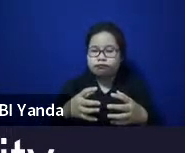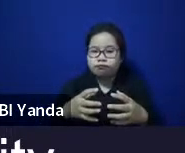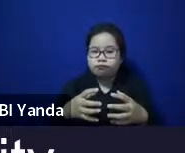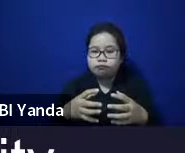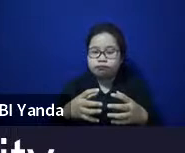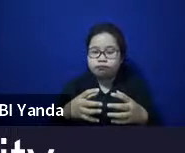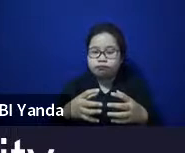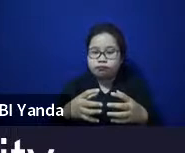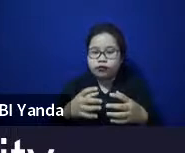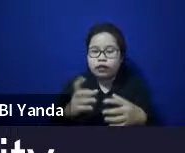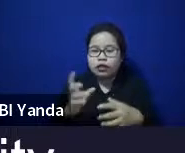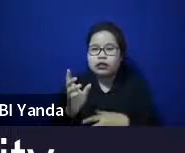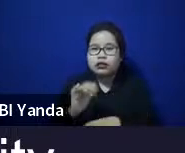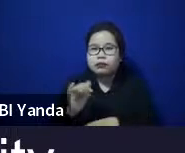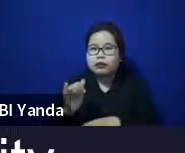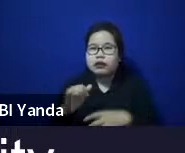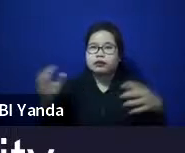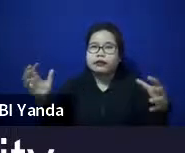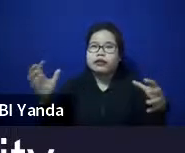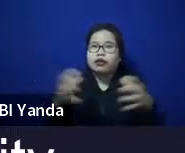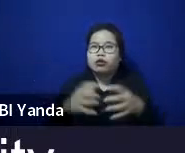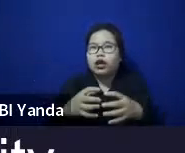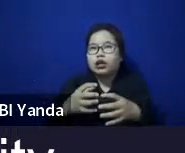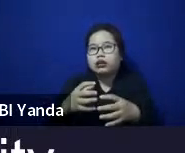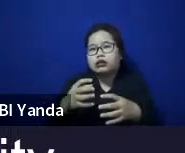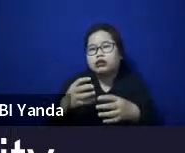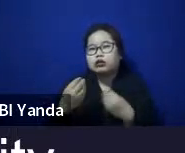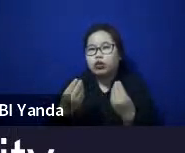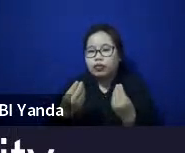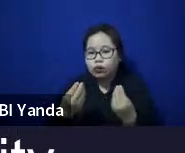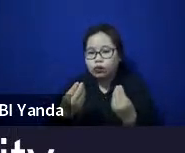unified and community accepted